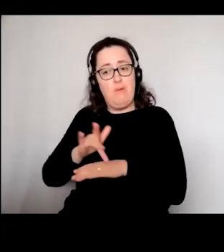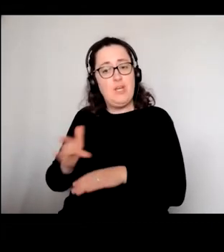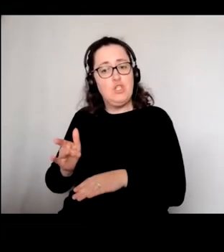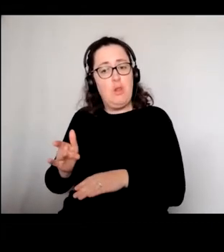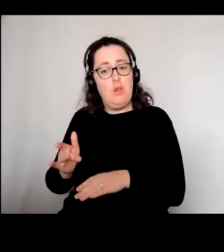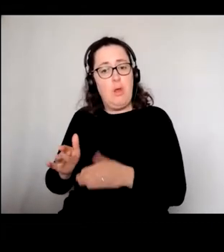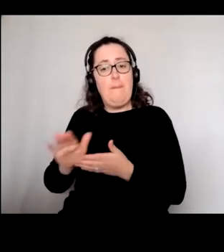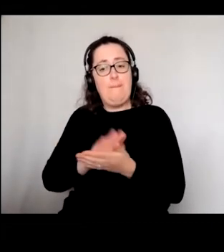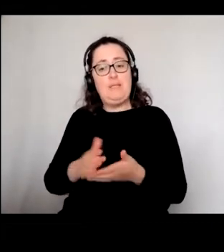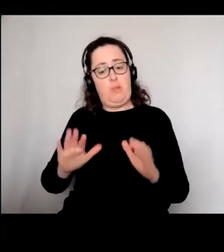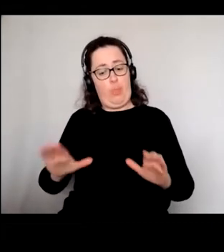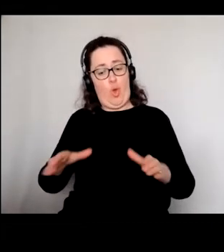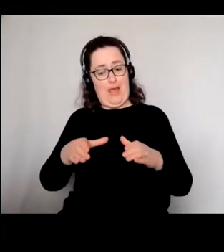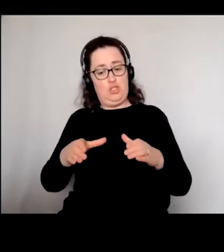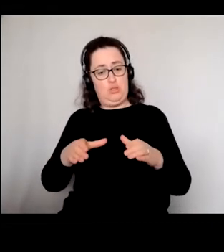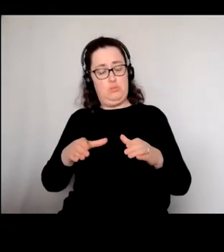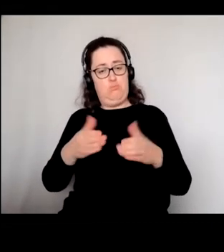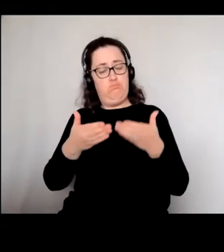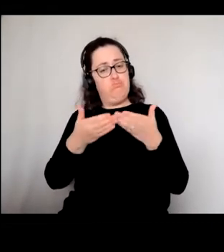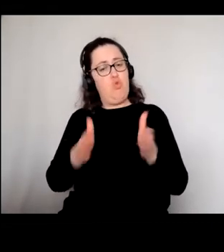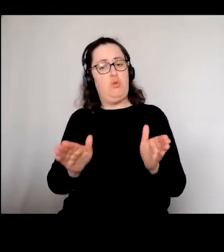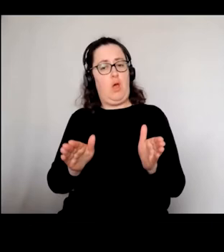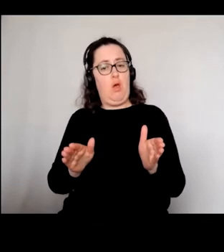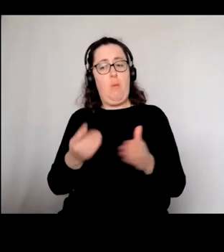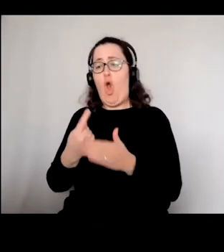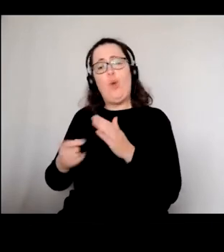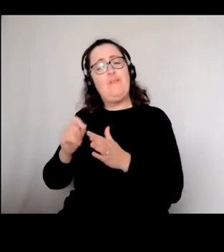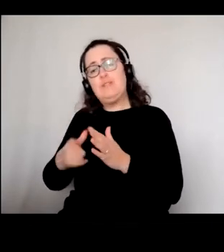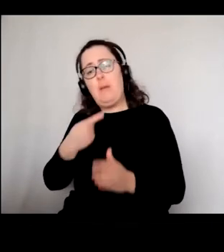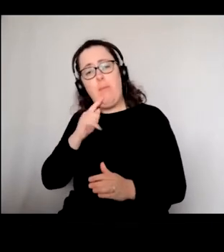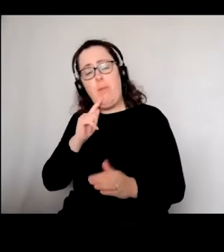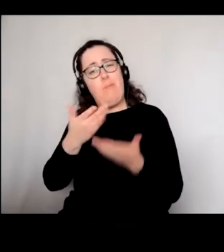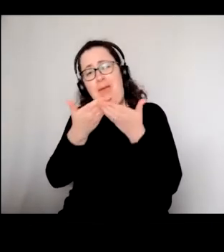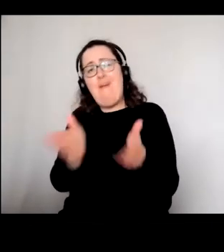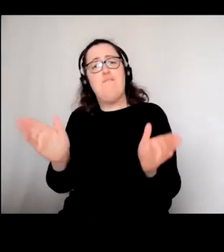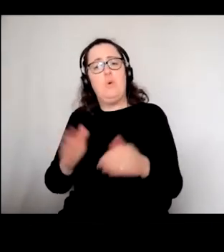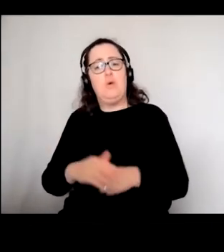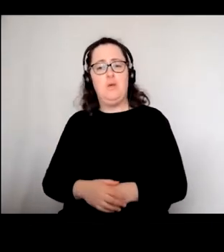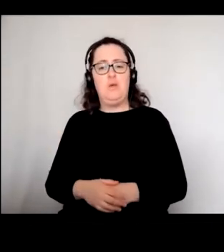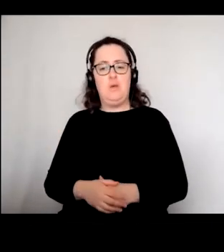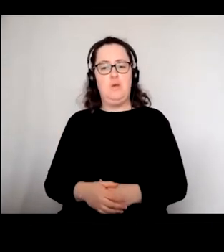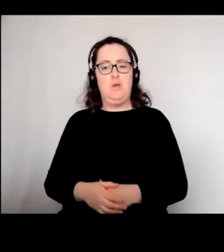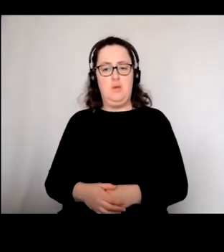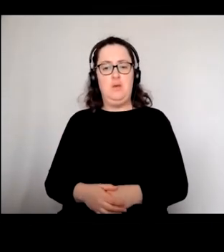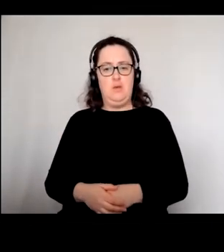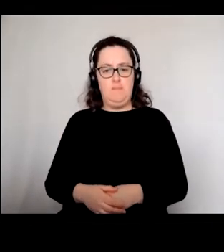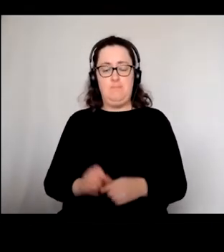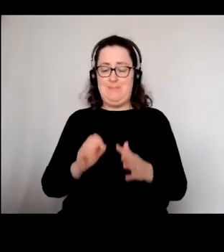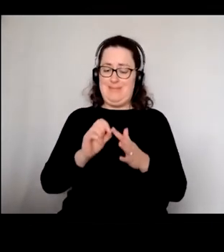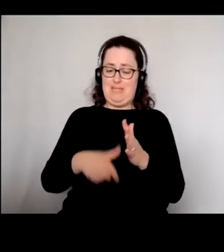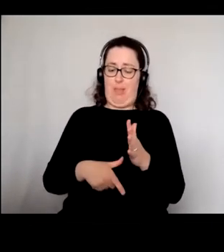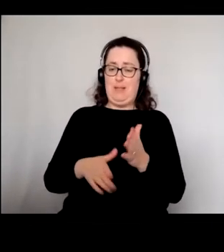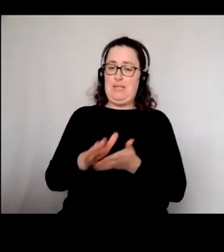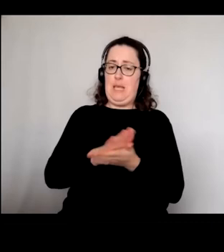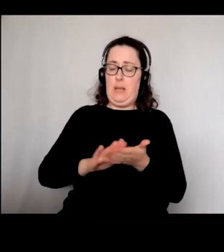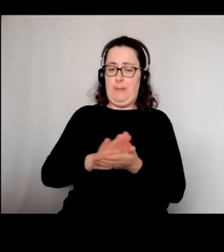everyone, not just disabled people. Mm-hmm. And it's that whole thing, isn't it, about thinking differently about disability. It can open up dialogue.